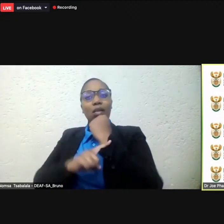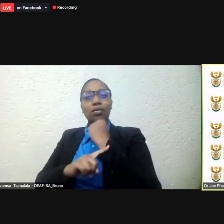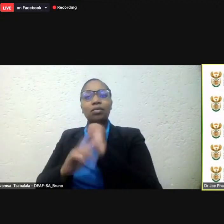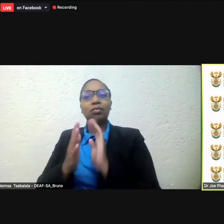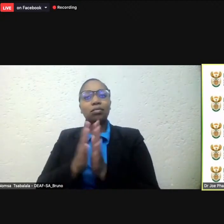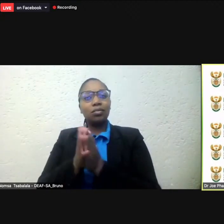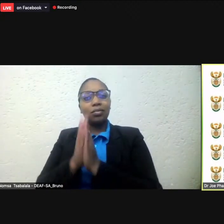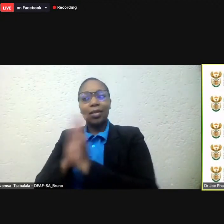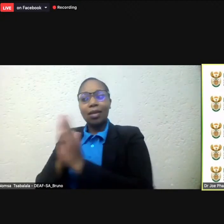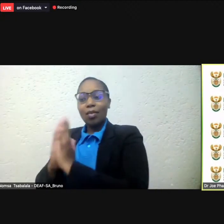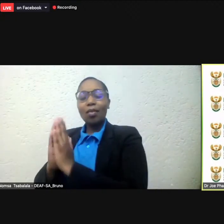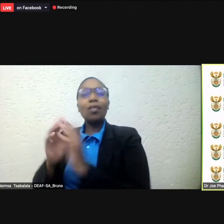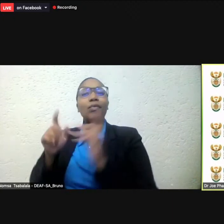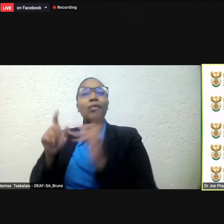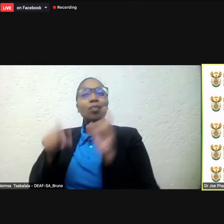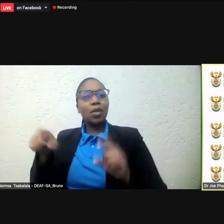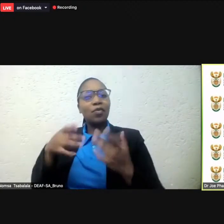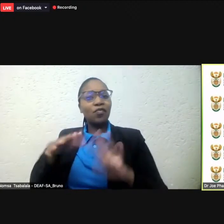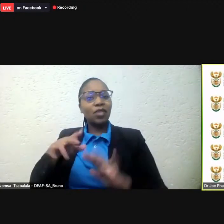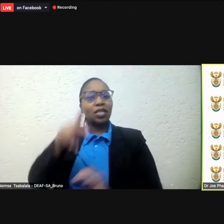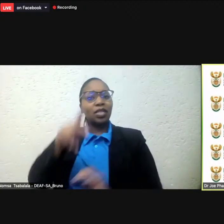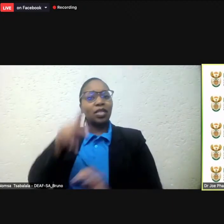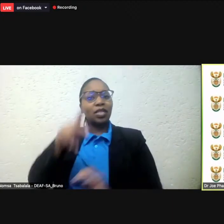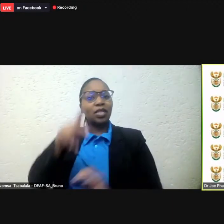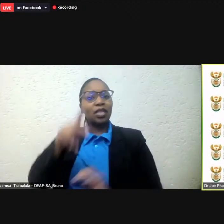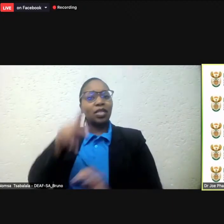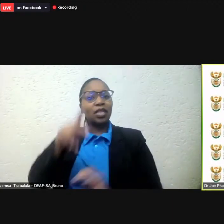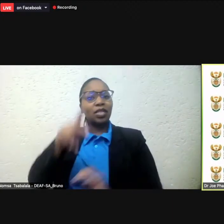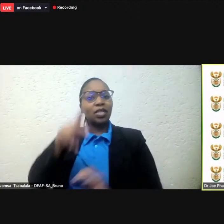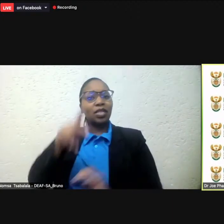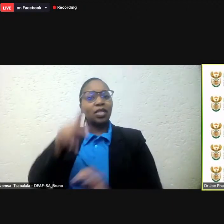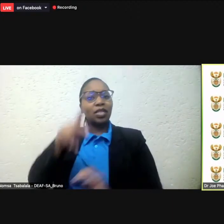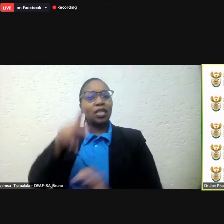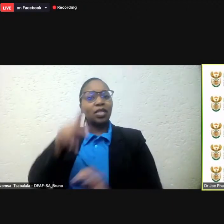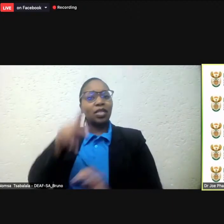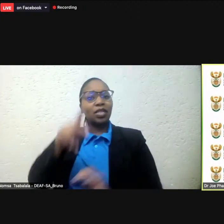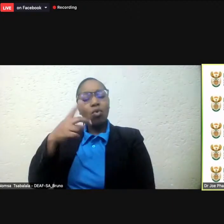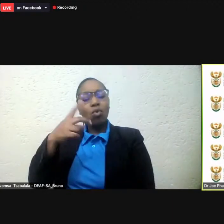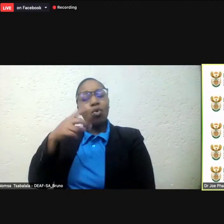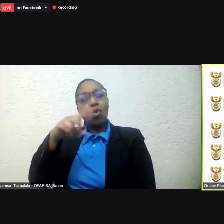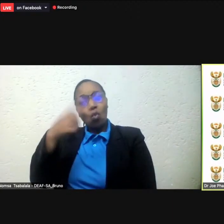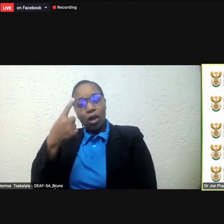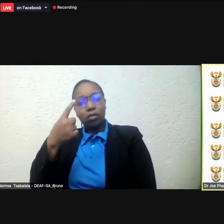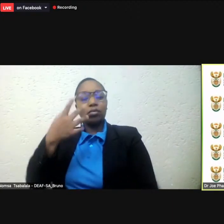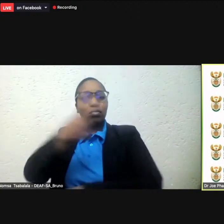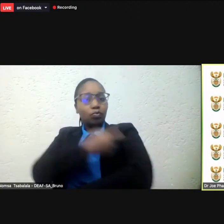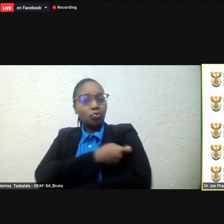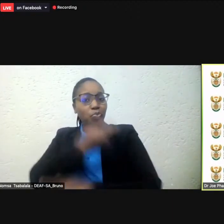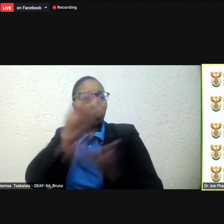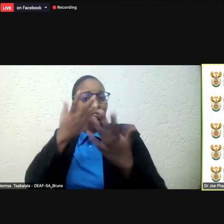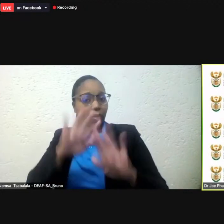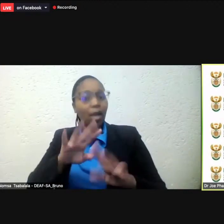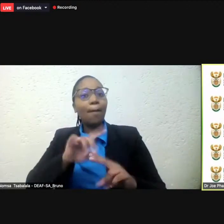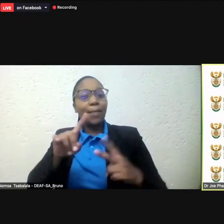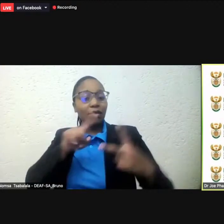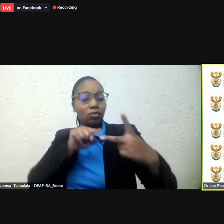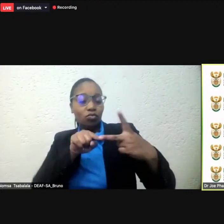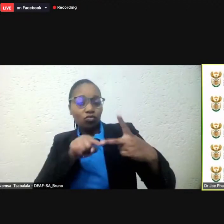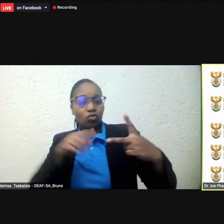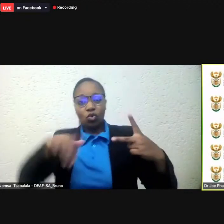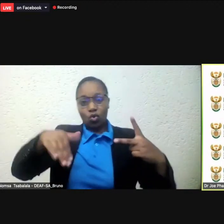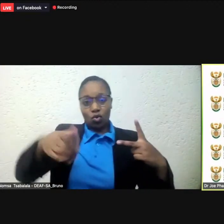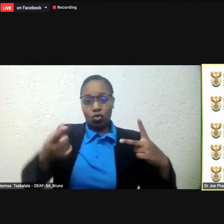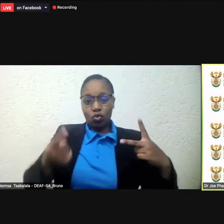only one dose of Pfizer and who are already qualified and due for